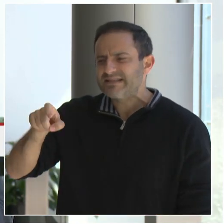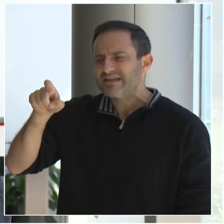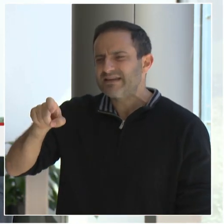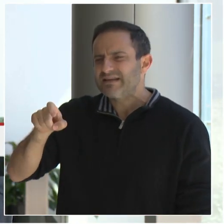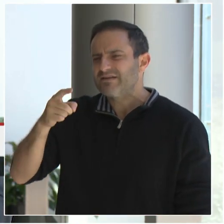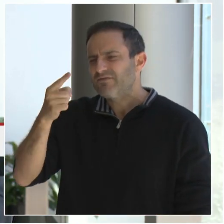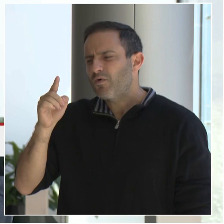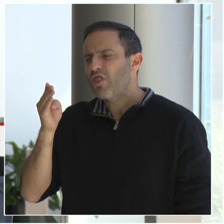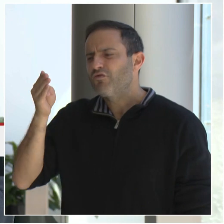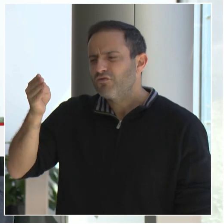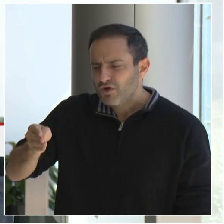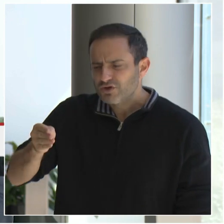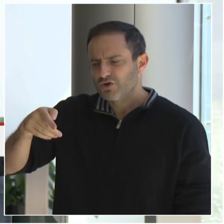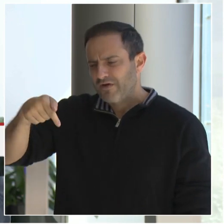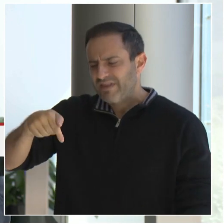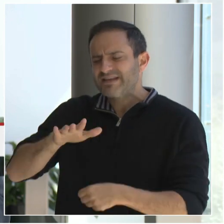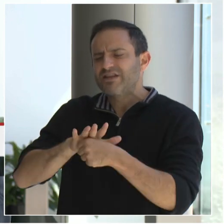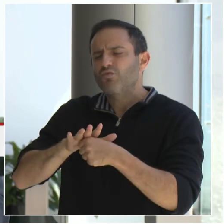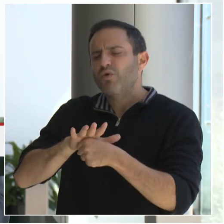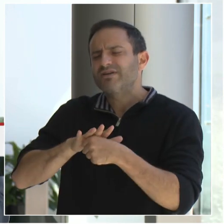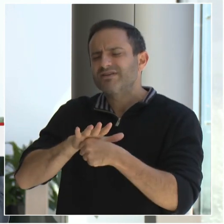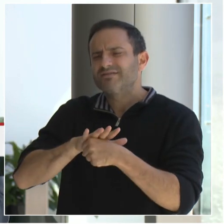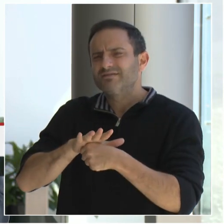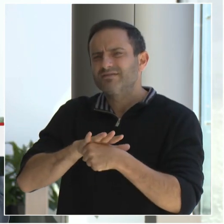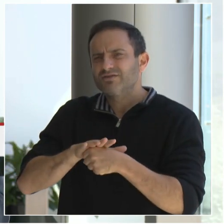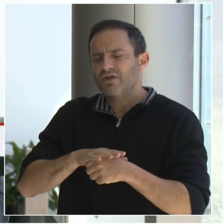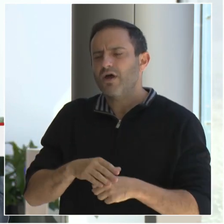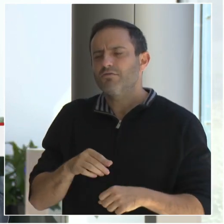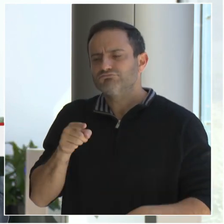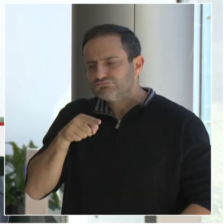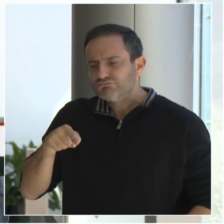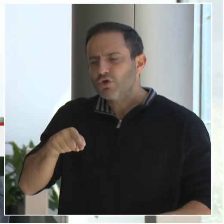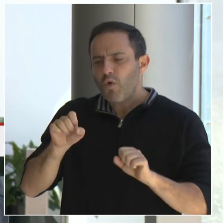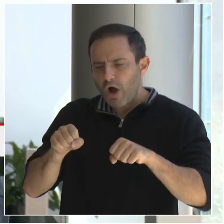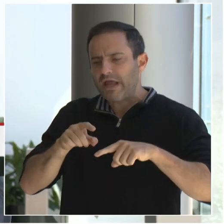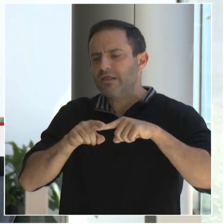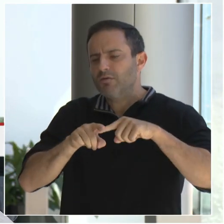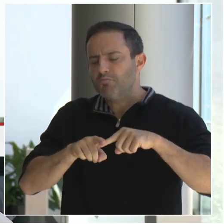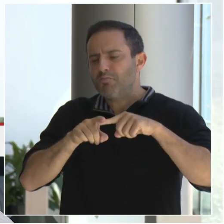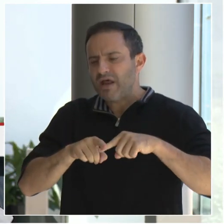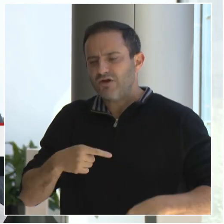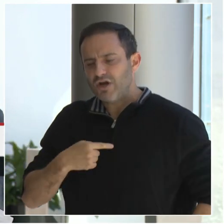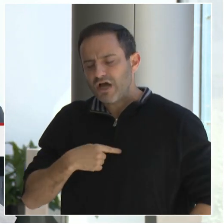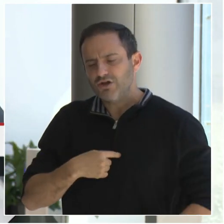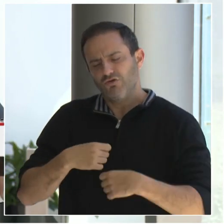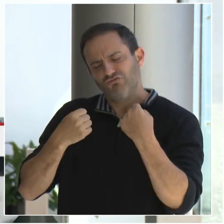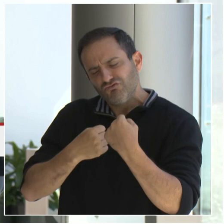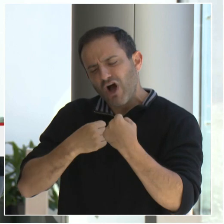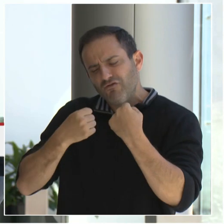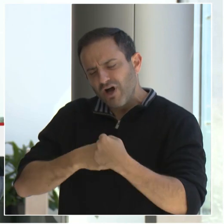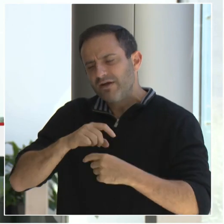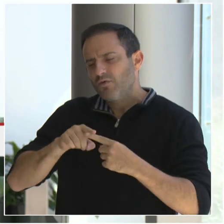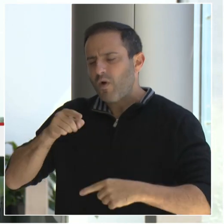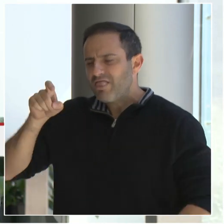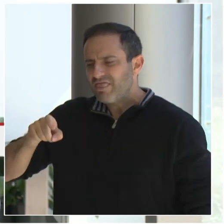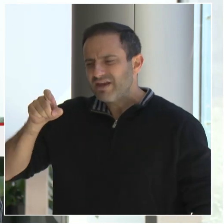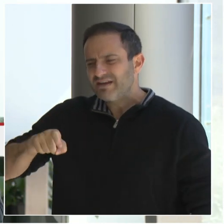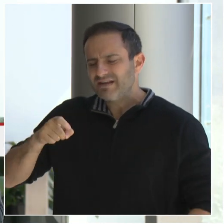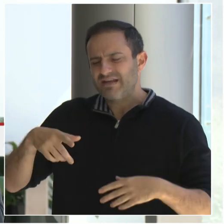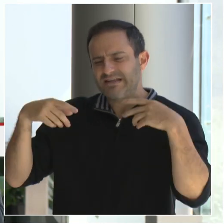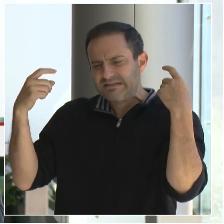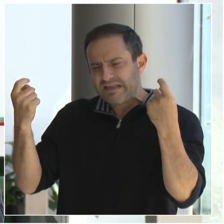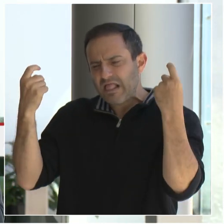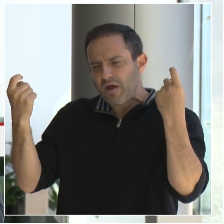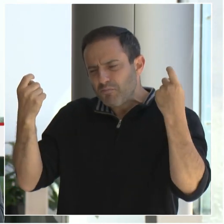future of our region. So continue to count on us to be that voice in the region, to fight when necessary, to